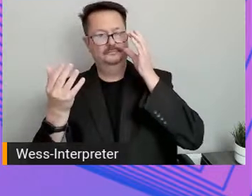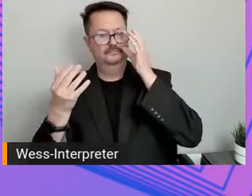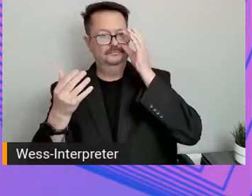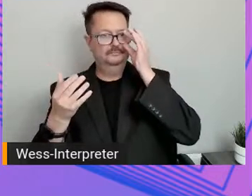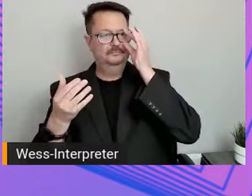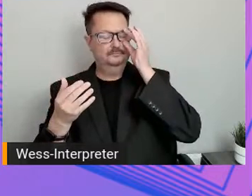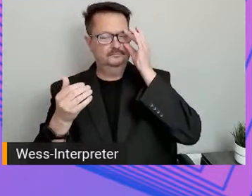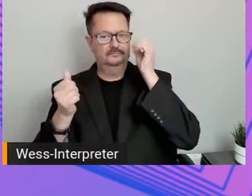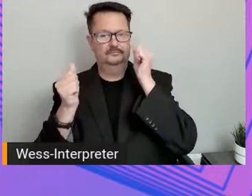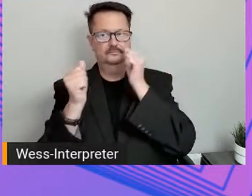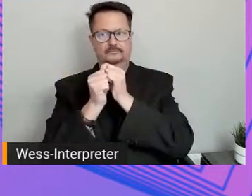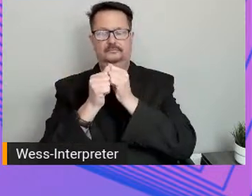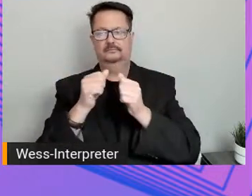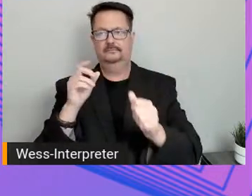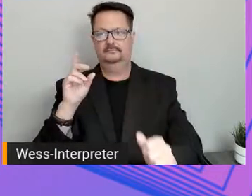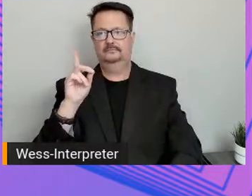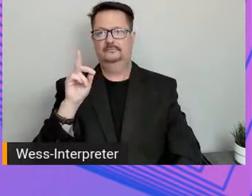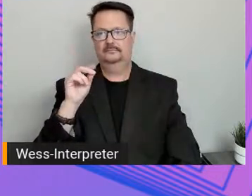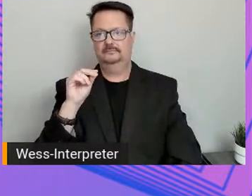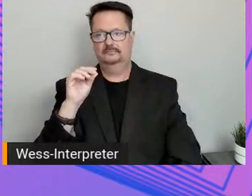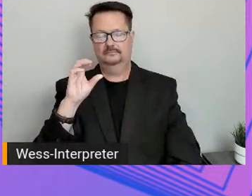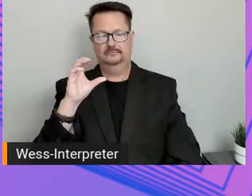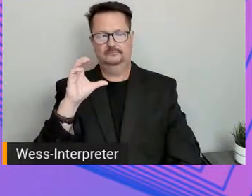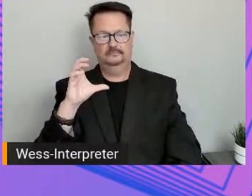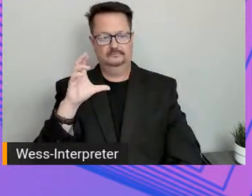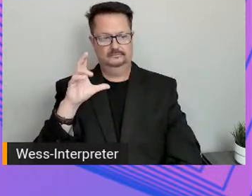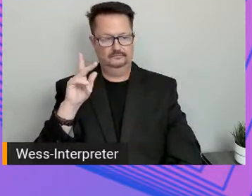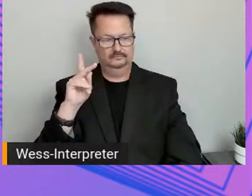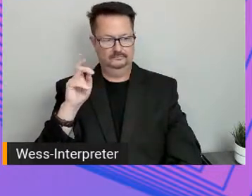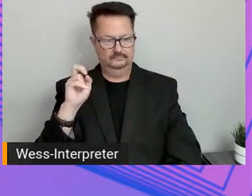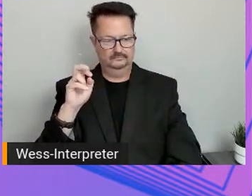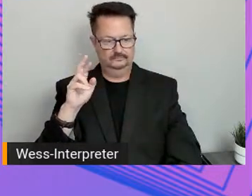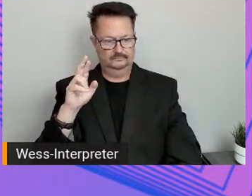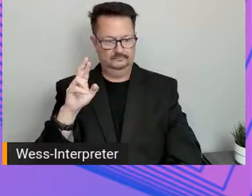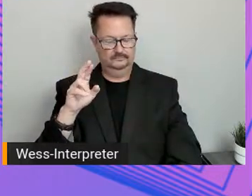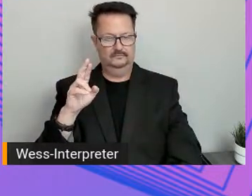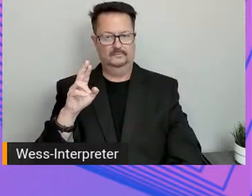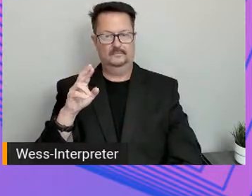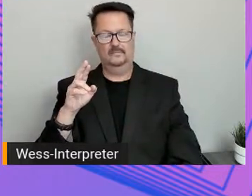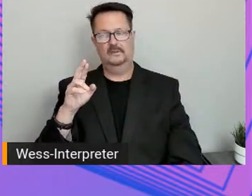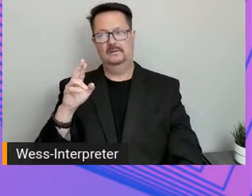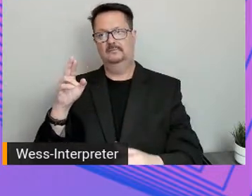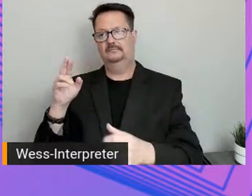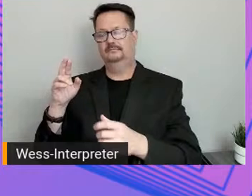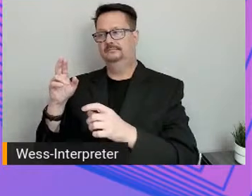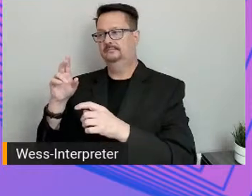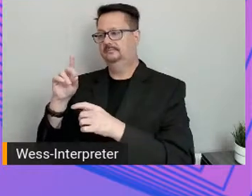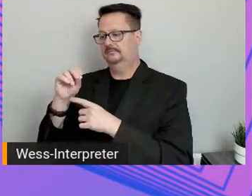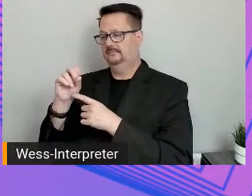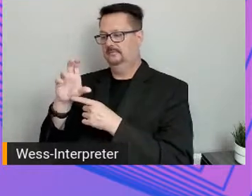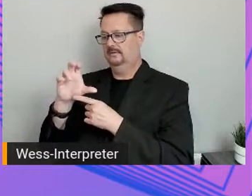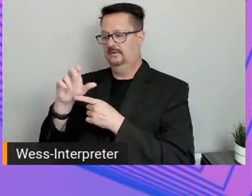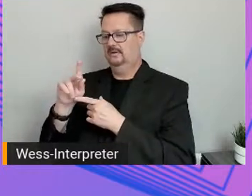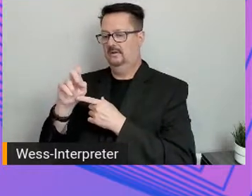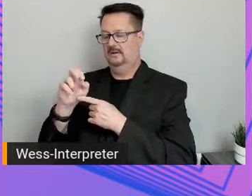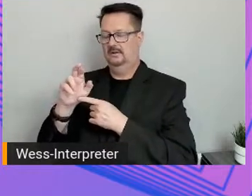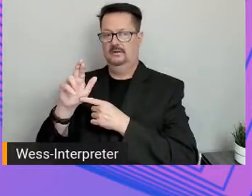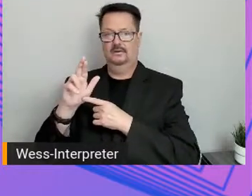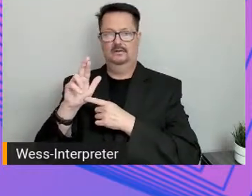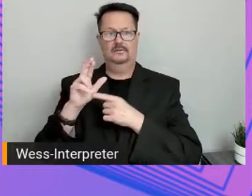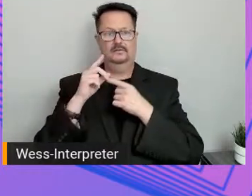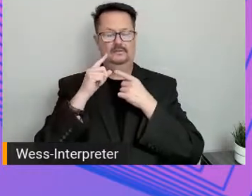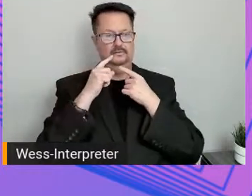with Docker the ECS context. So with Docker Compose, you can actually launch